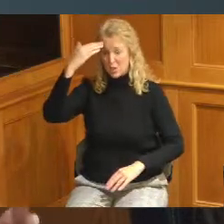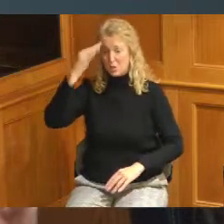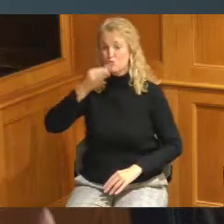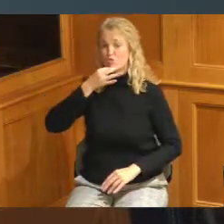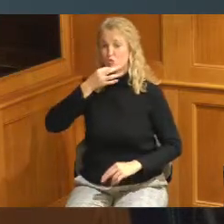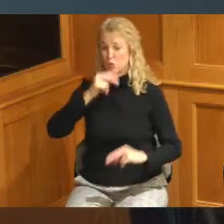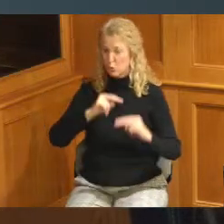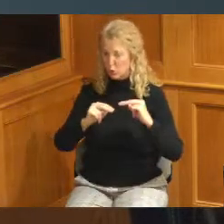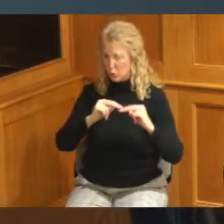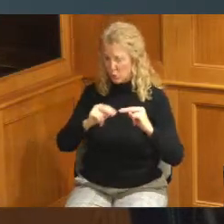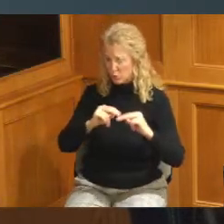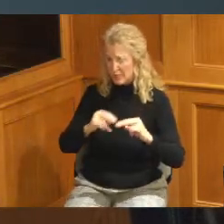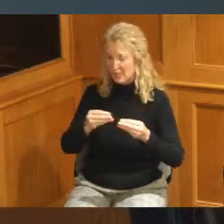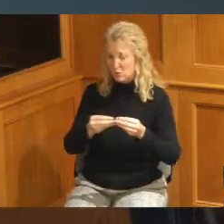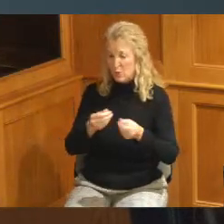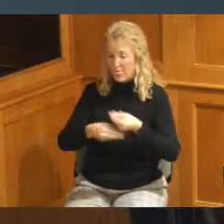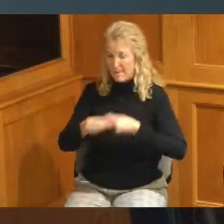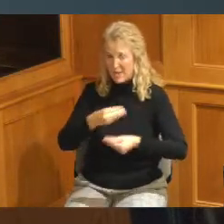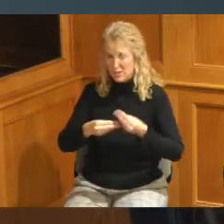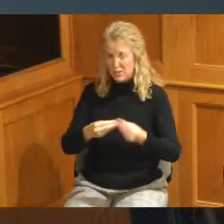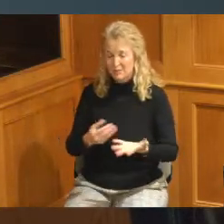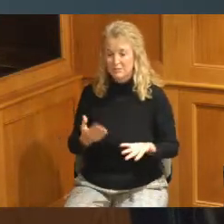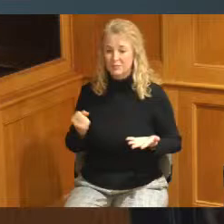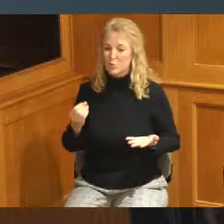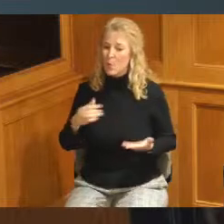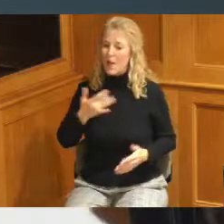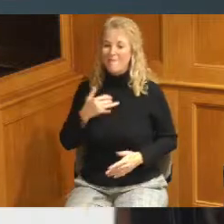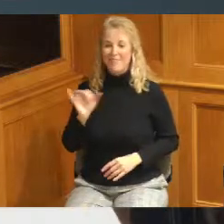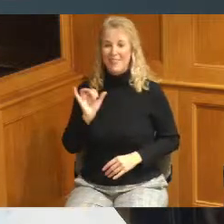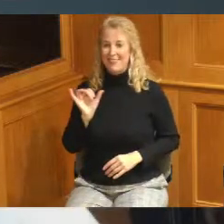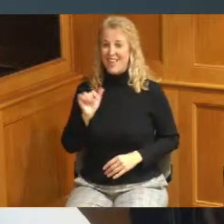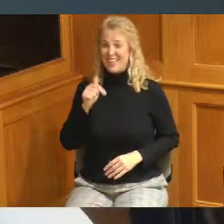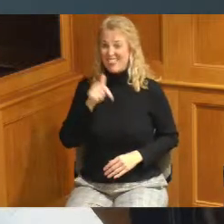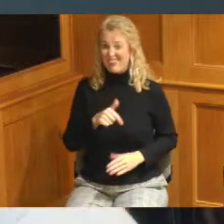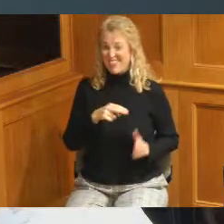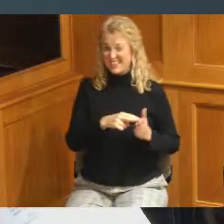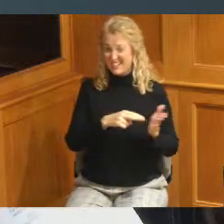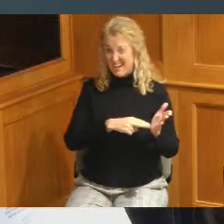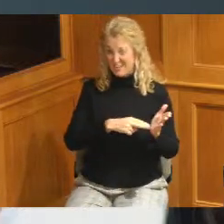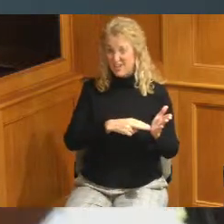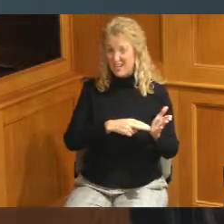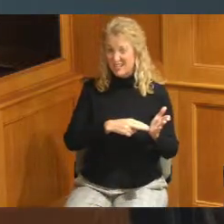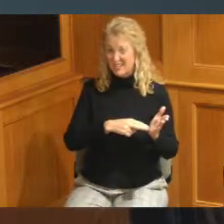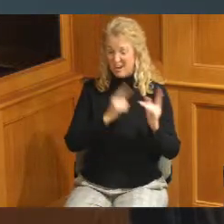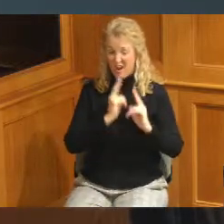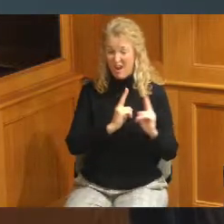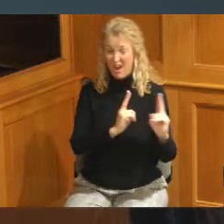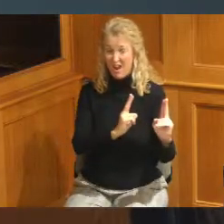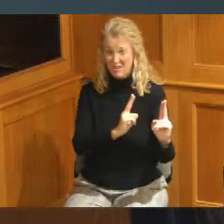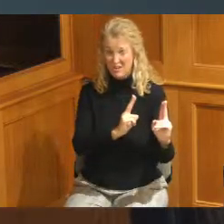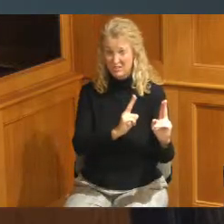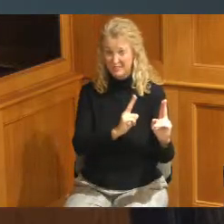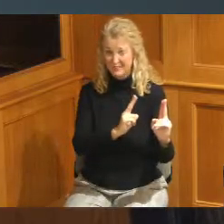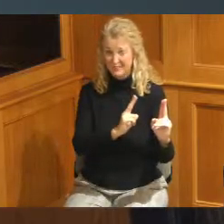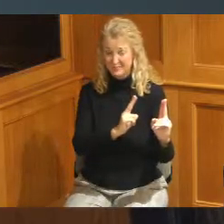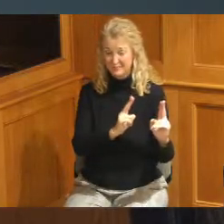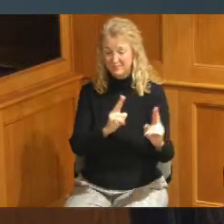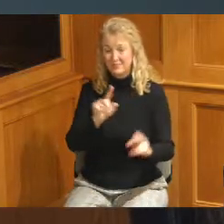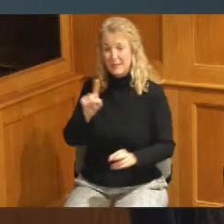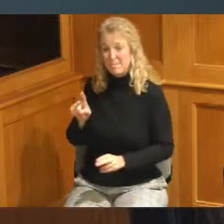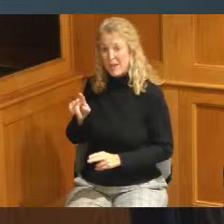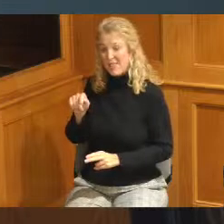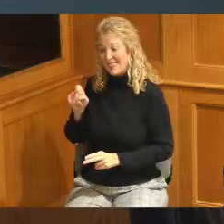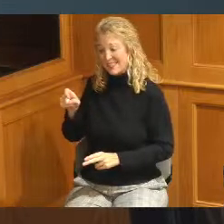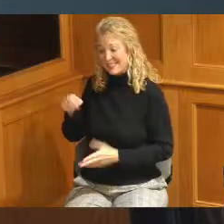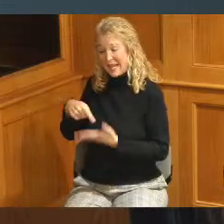to go in and honor this contract, but don't honor the promise made to